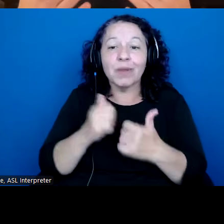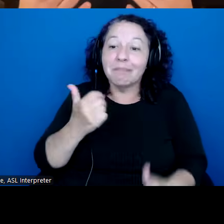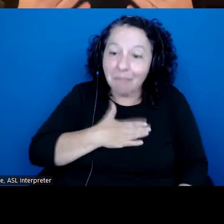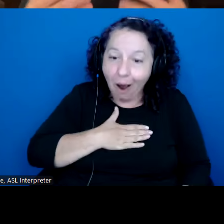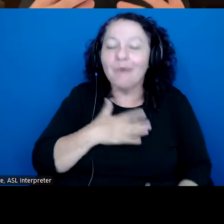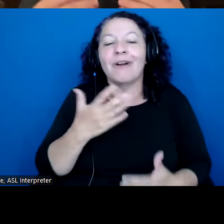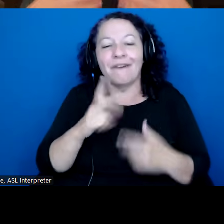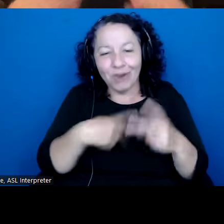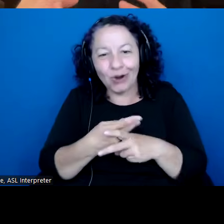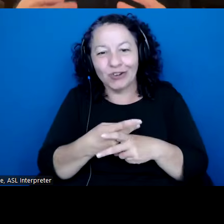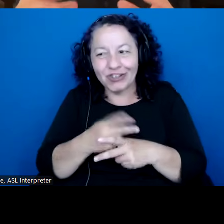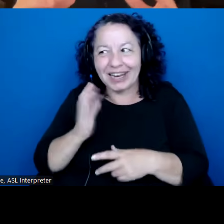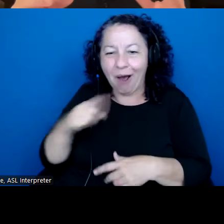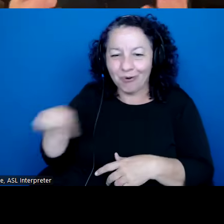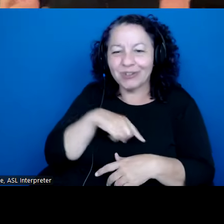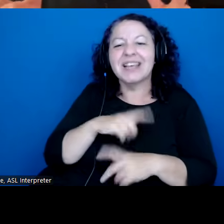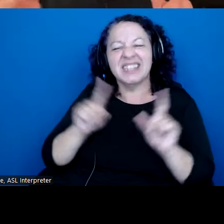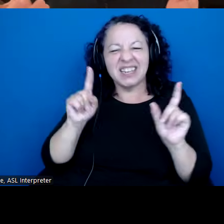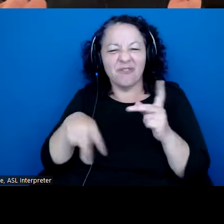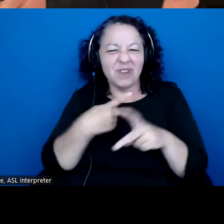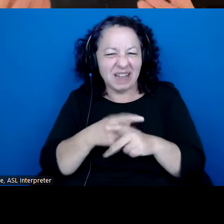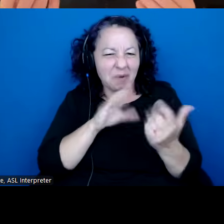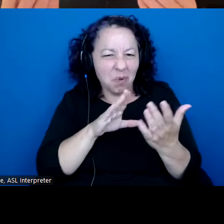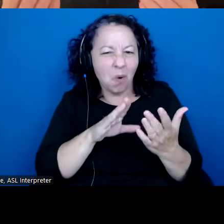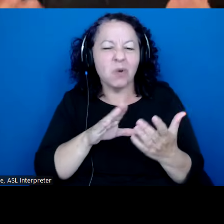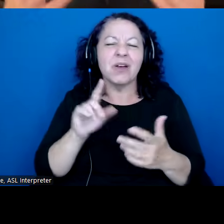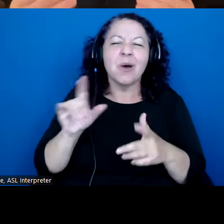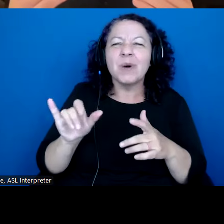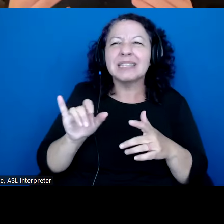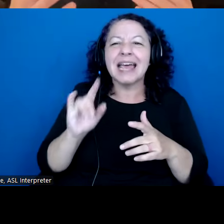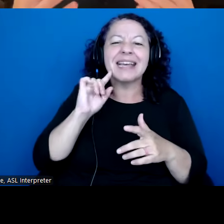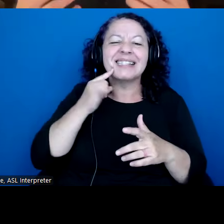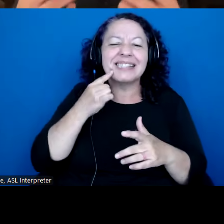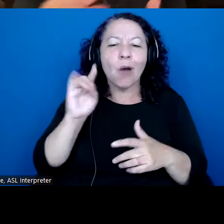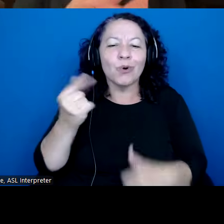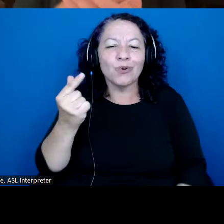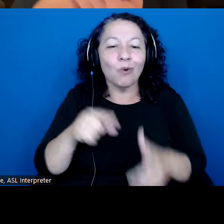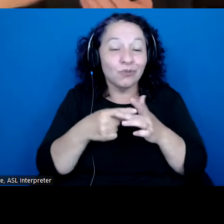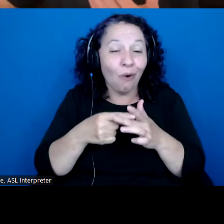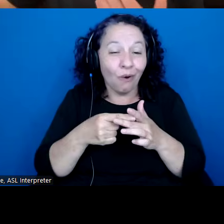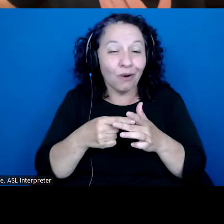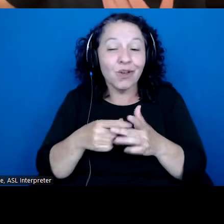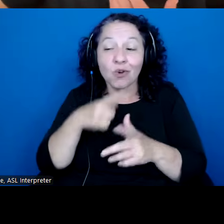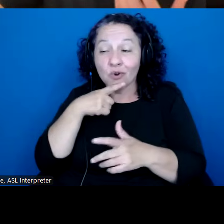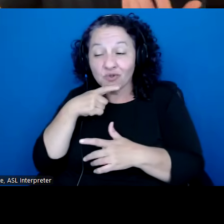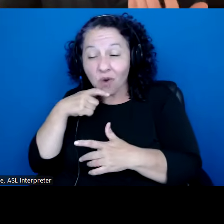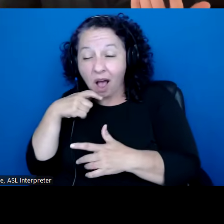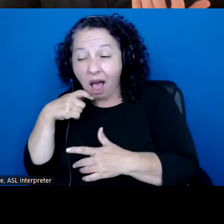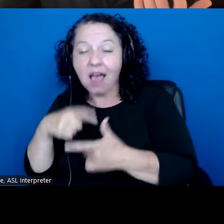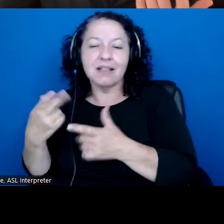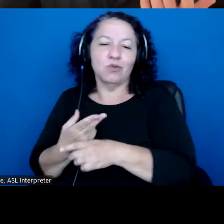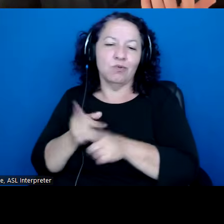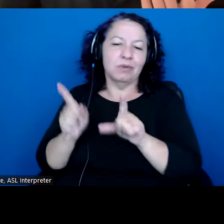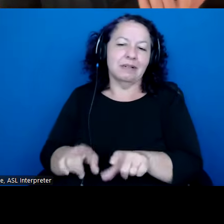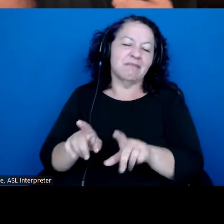totally different interpretation, was that it was something like a sourdough starter that had been dried out and that was then being used as the fermentation